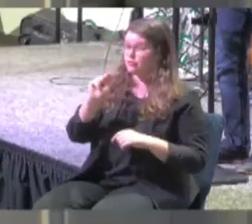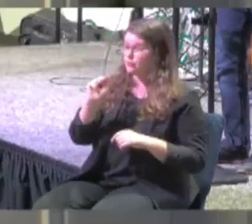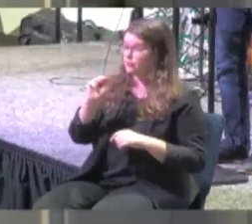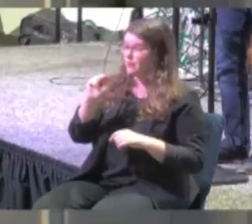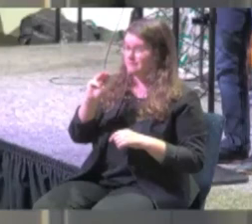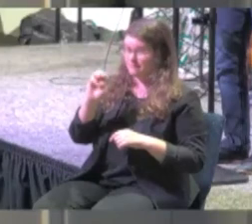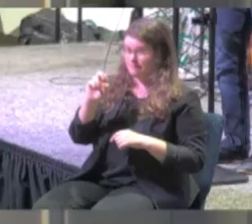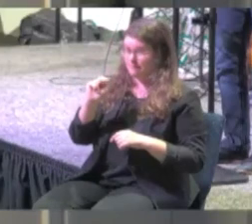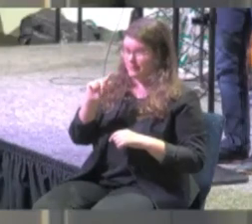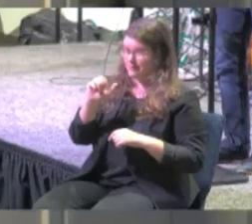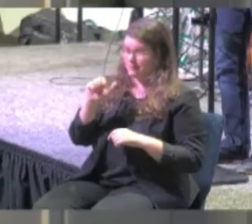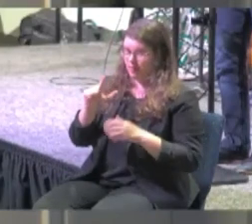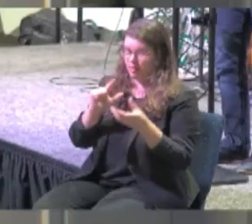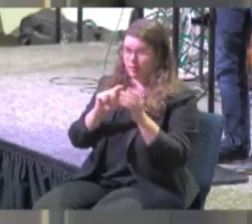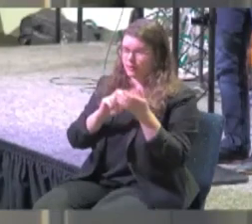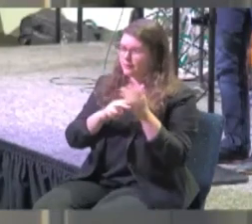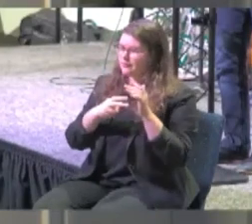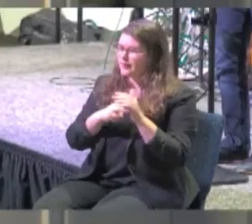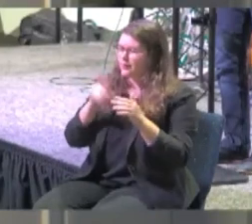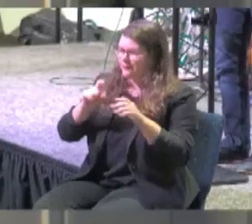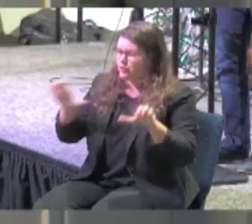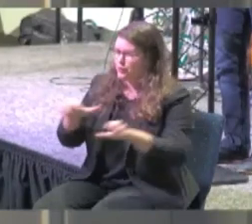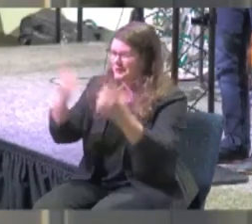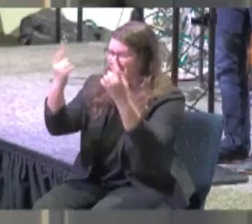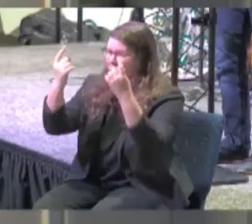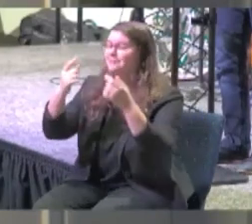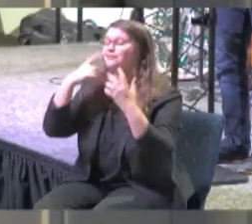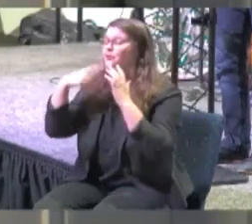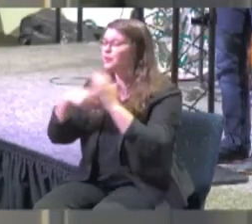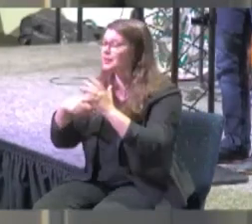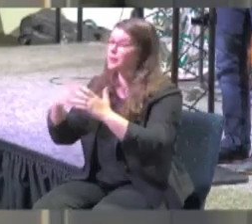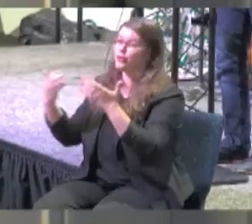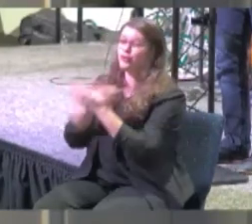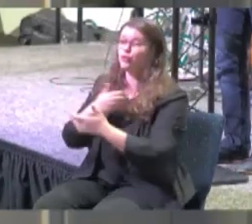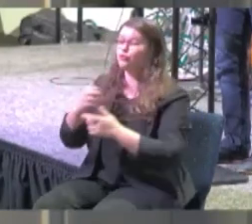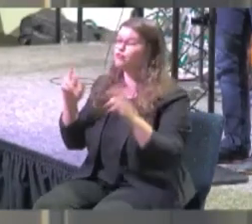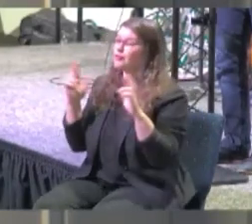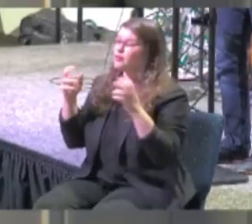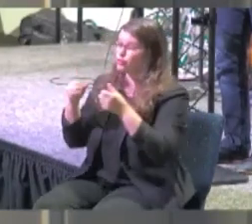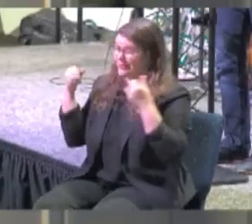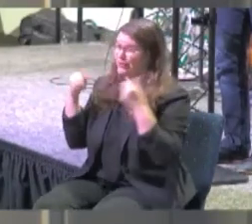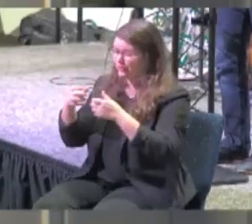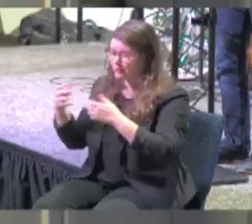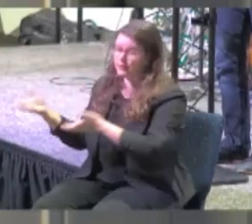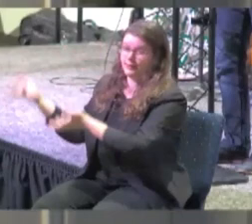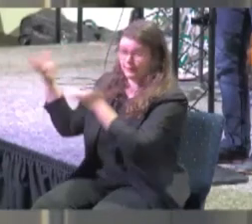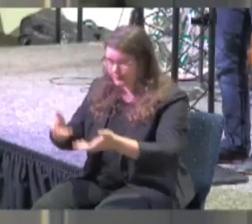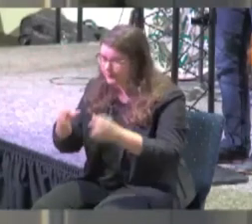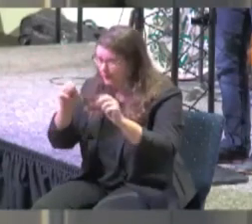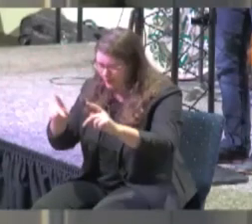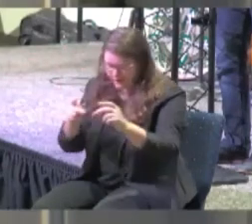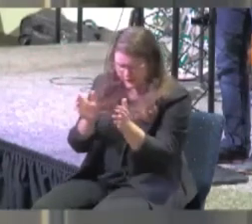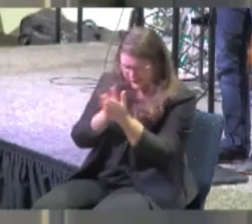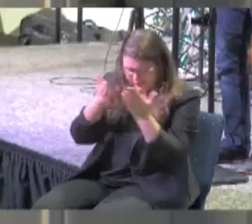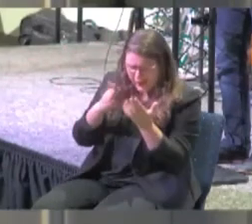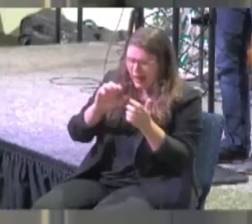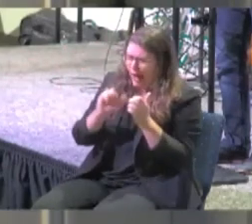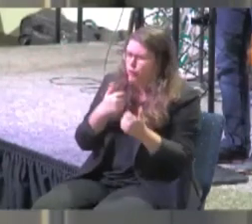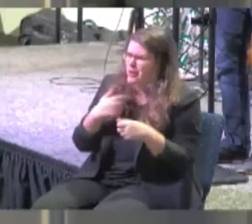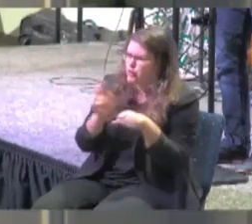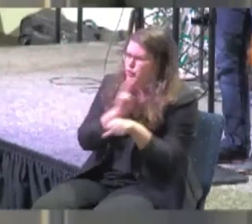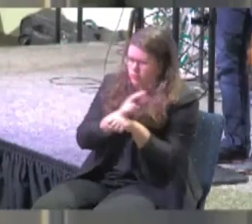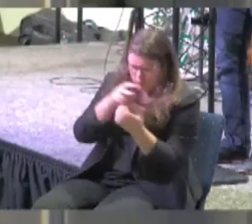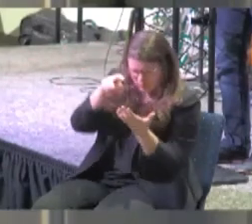fridge or for your computer, a document that teaches you to do something practical in your life, rather than a documentary